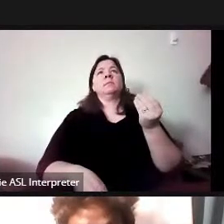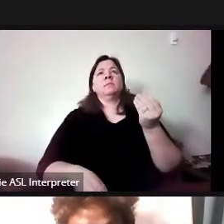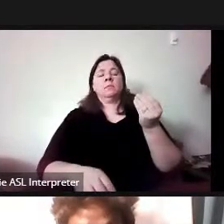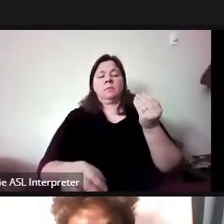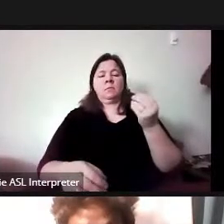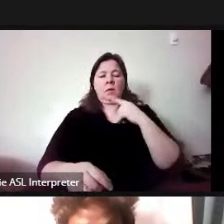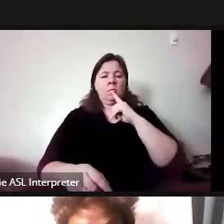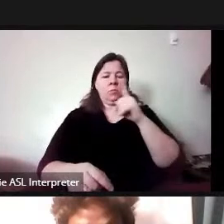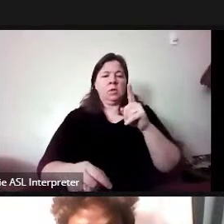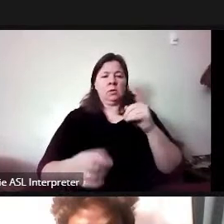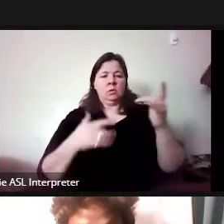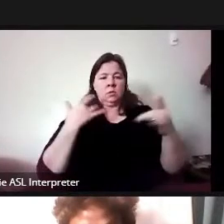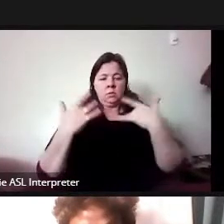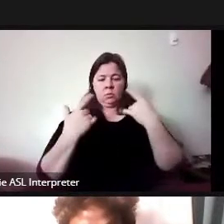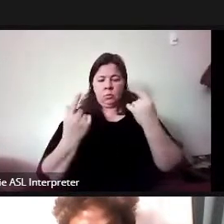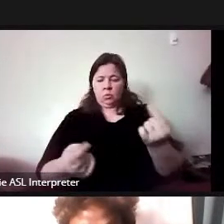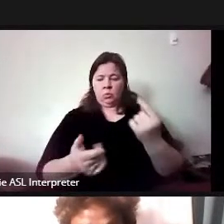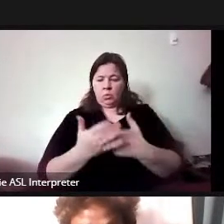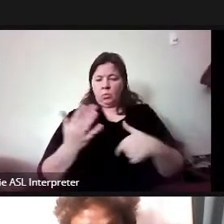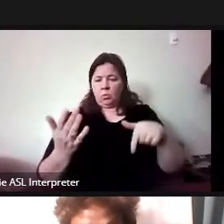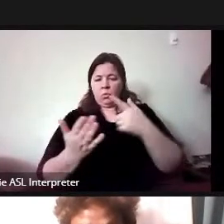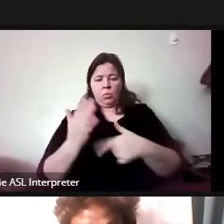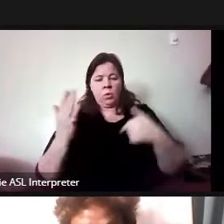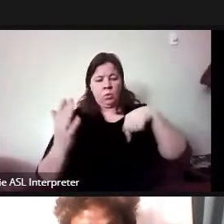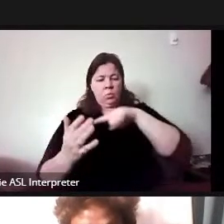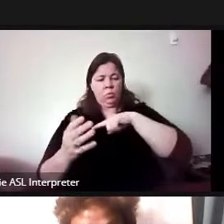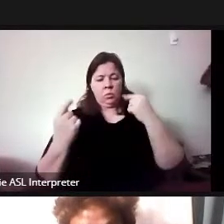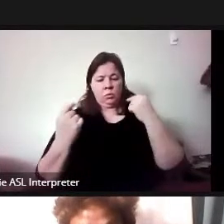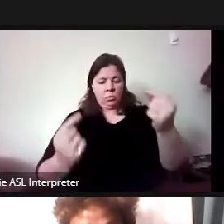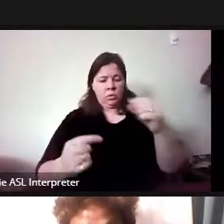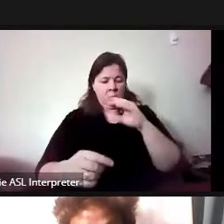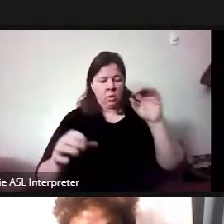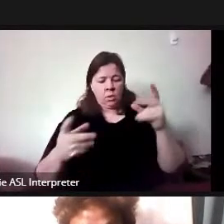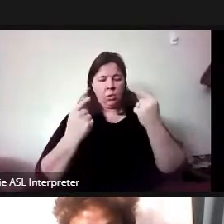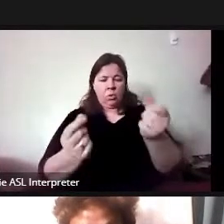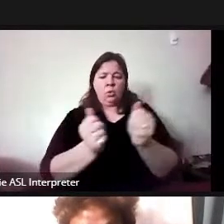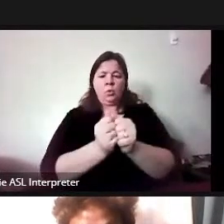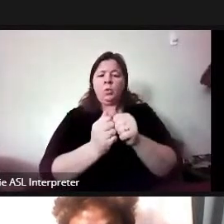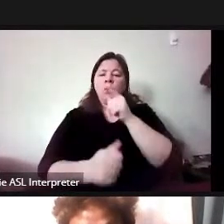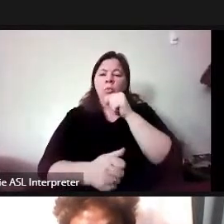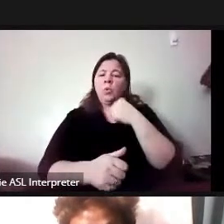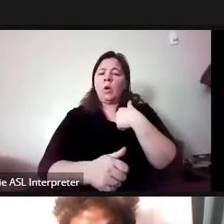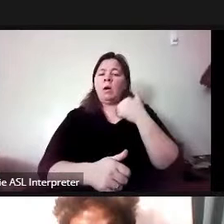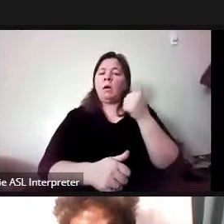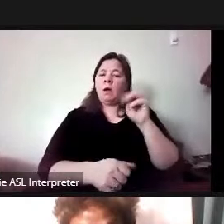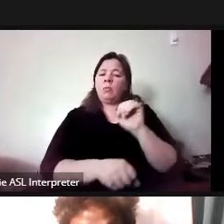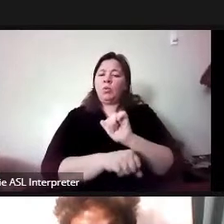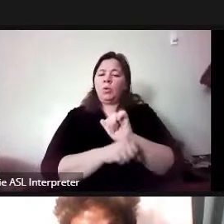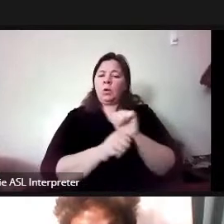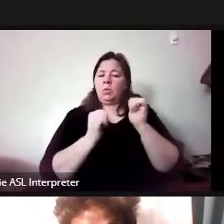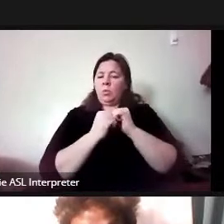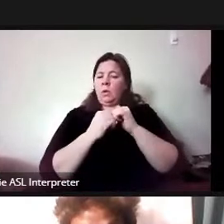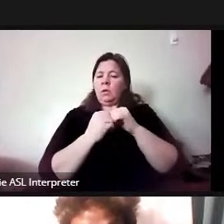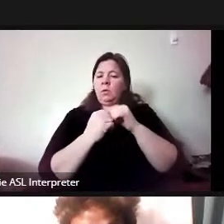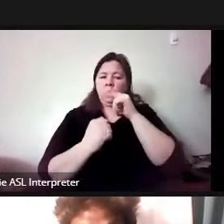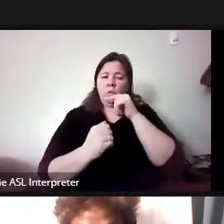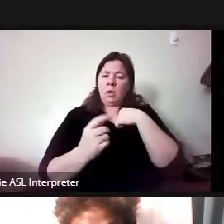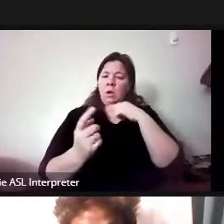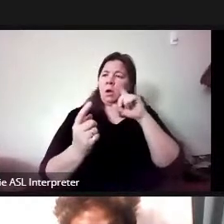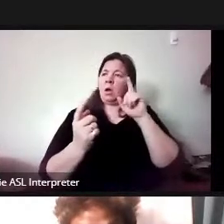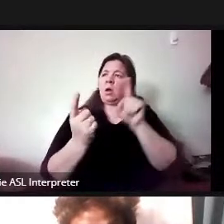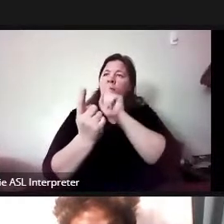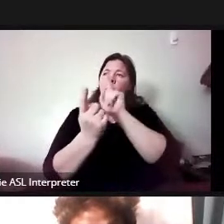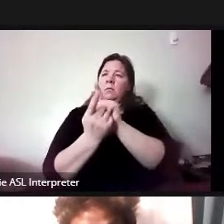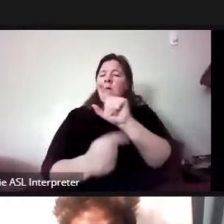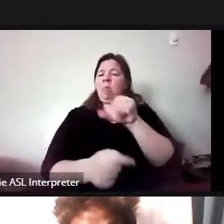I'm really stoked to be doing what we're doing and be doing it with who I'm doing it with, because I meet quality